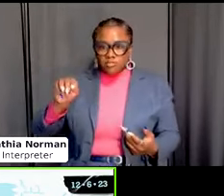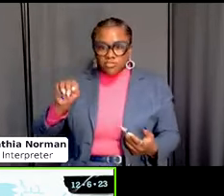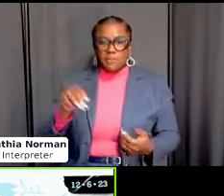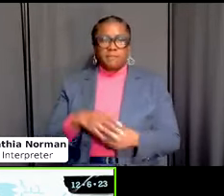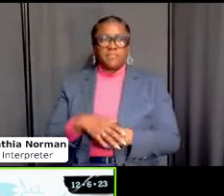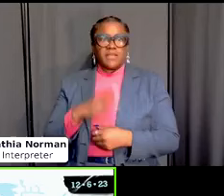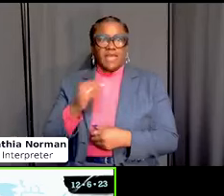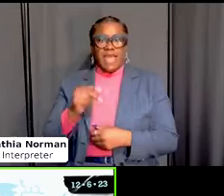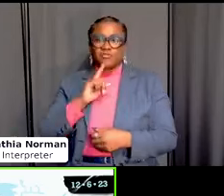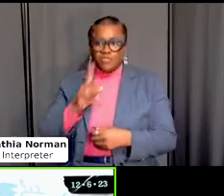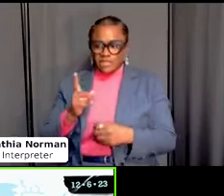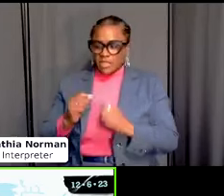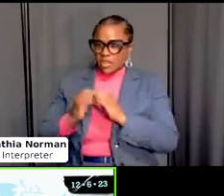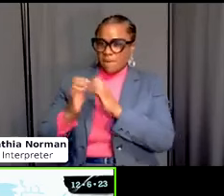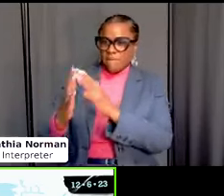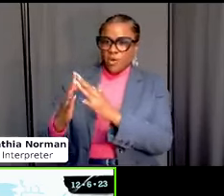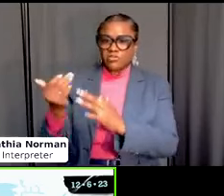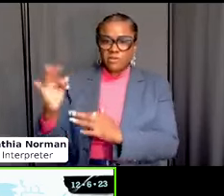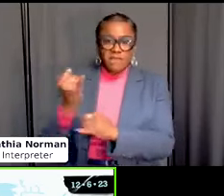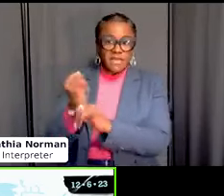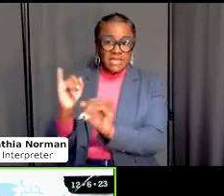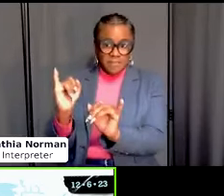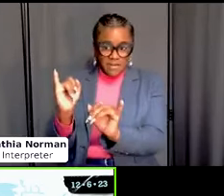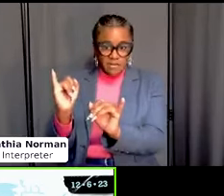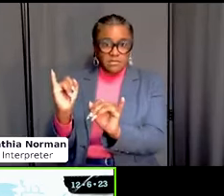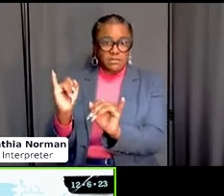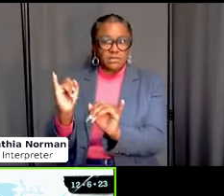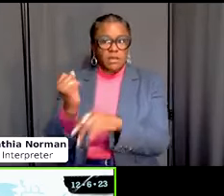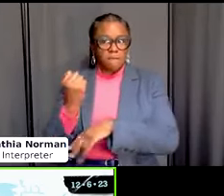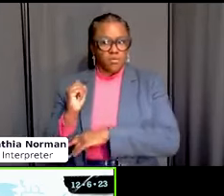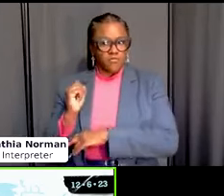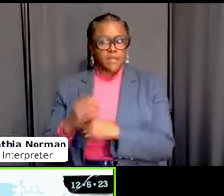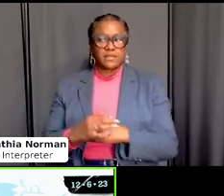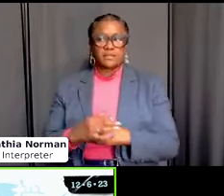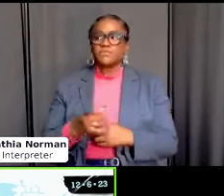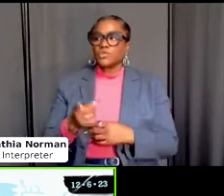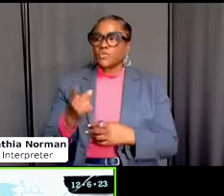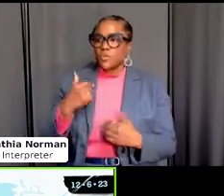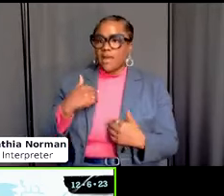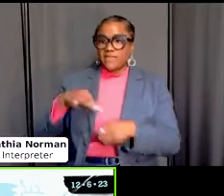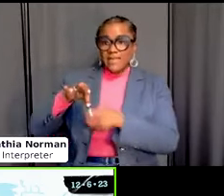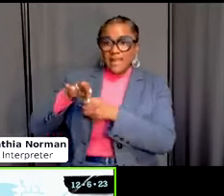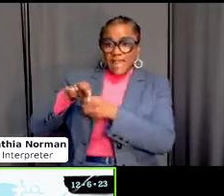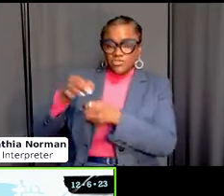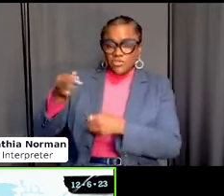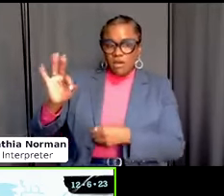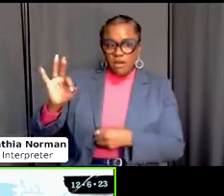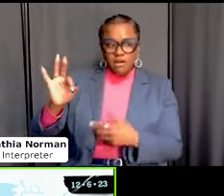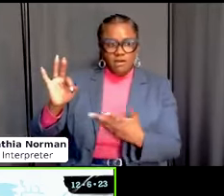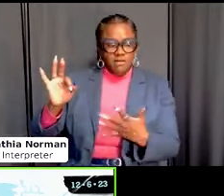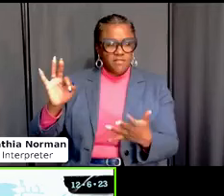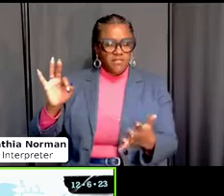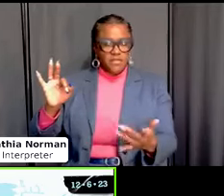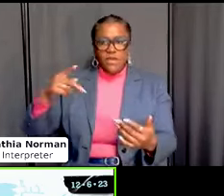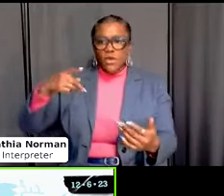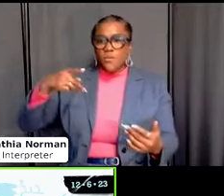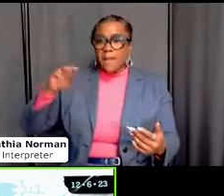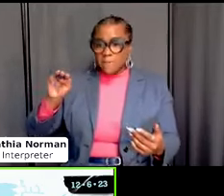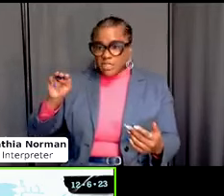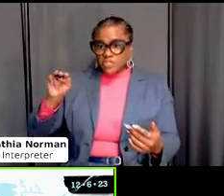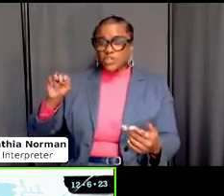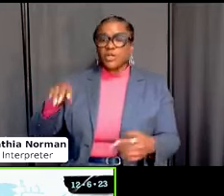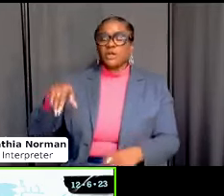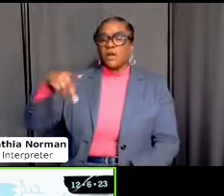emergence of the independence movements, you have the election of as prime minister Patrice Lumumba.